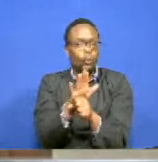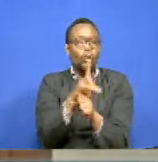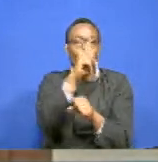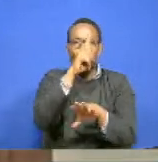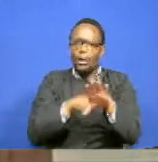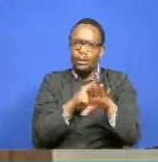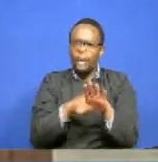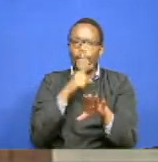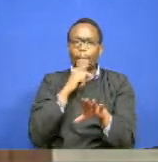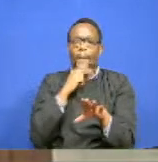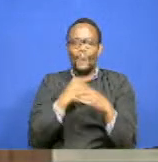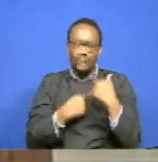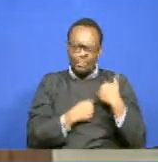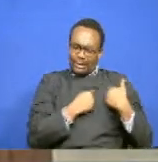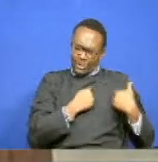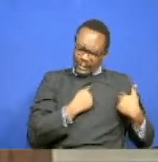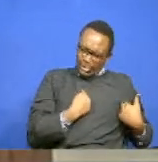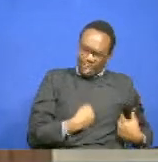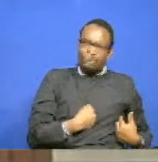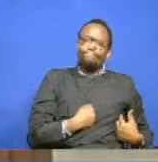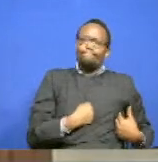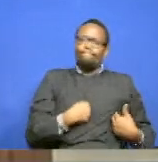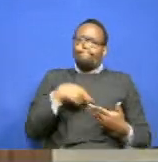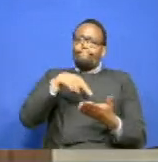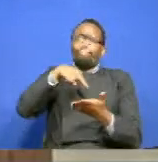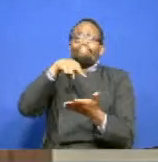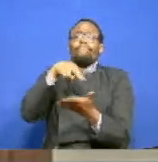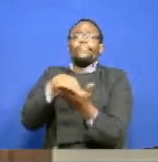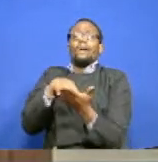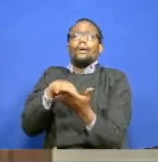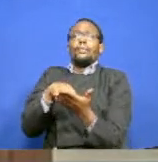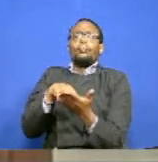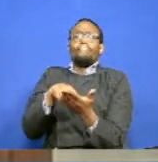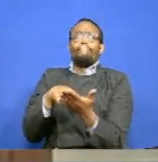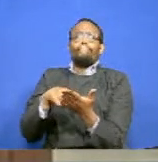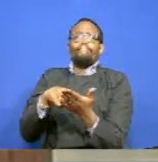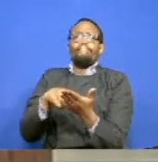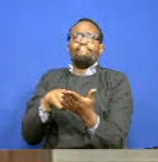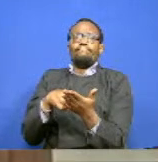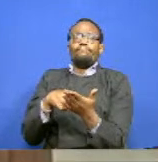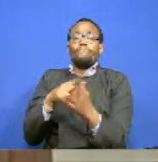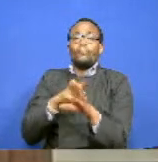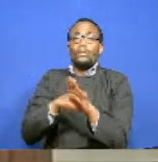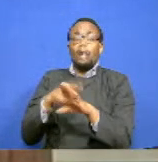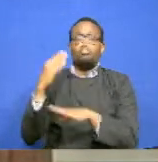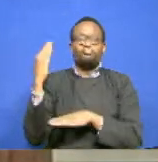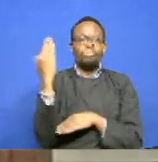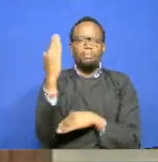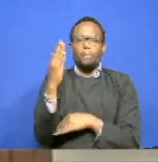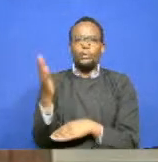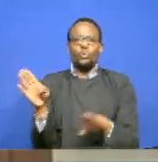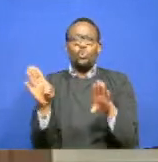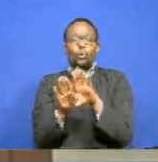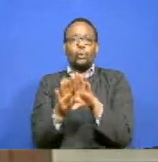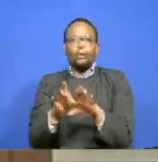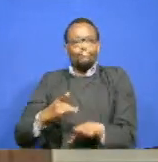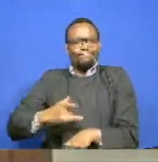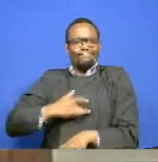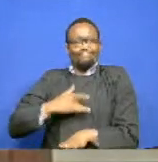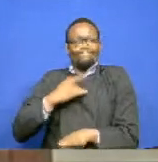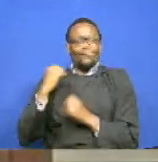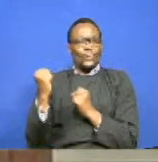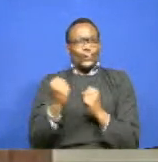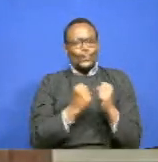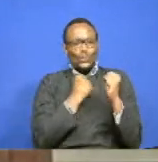heart was heavy as he stood before his flock. As he finished the message, he felt a strong inclination